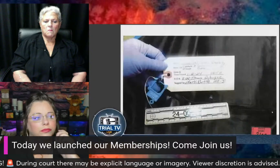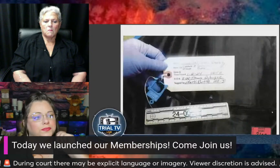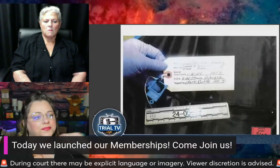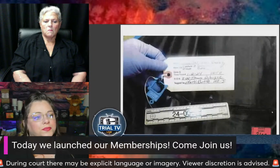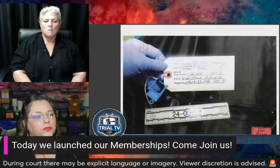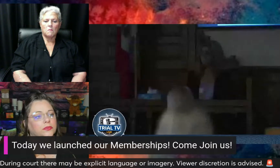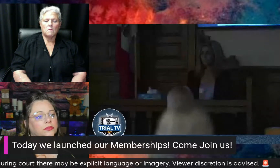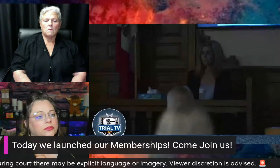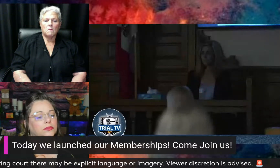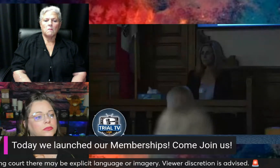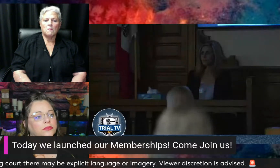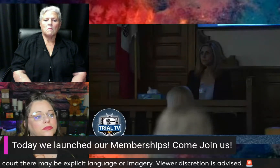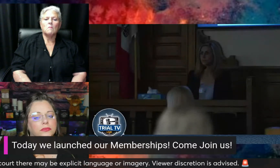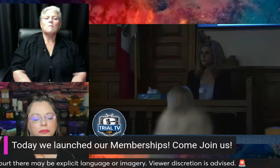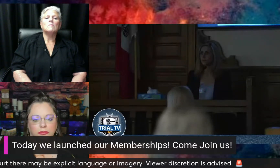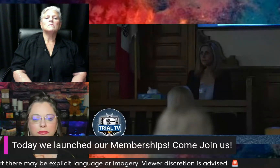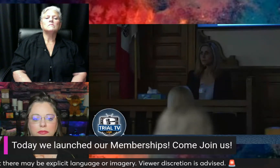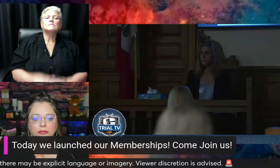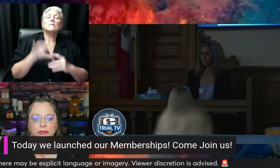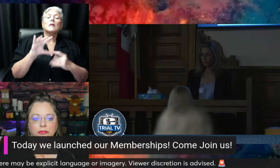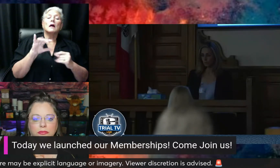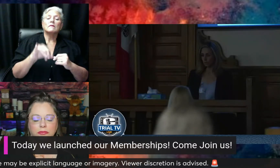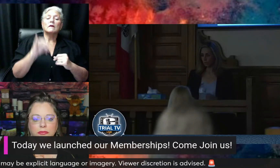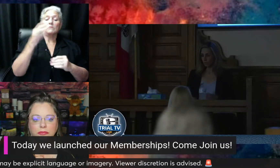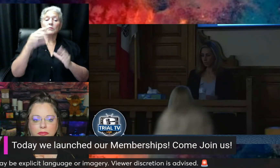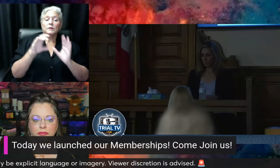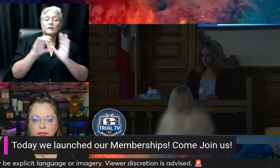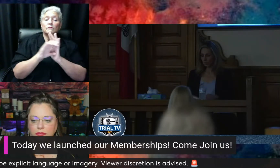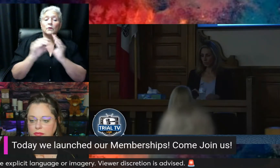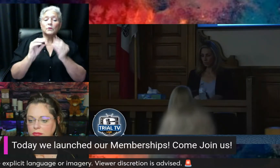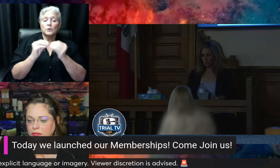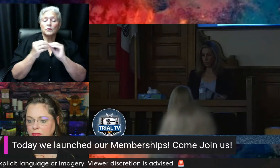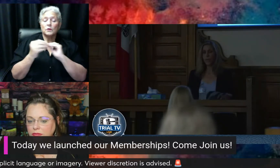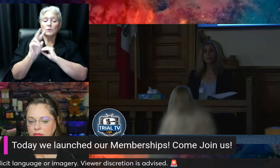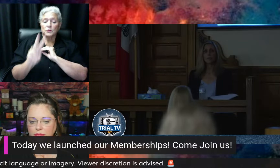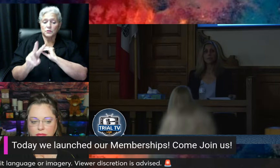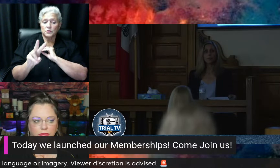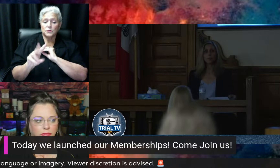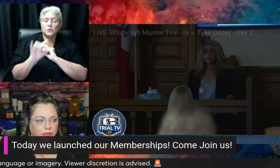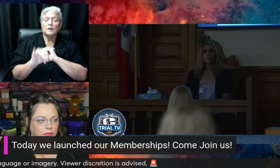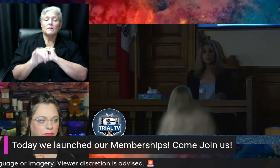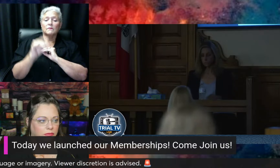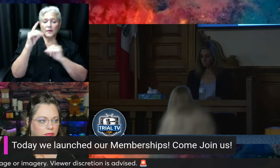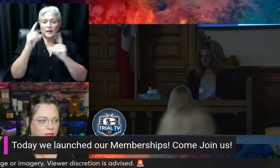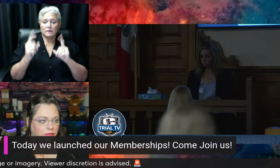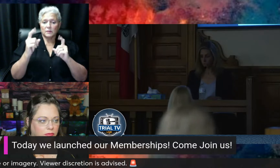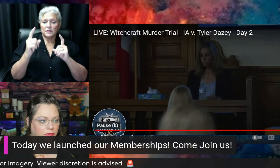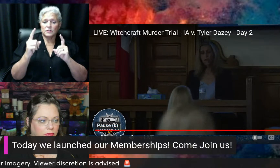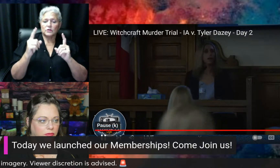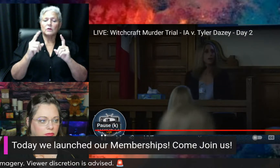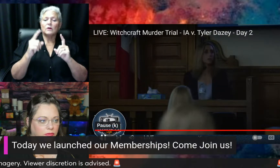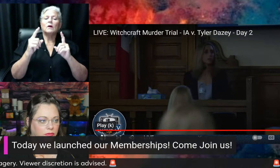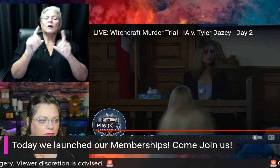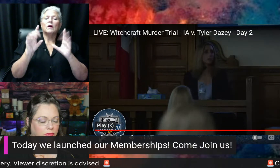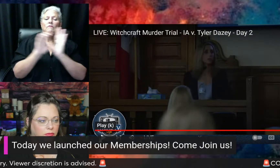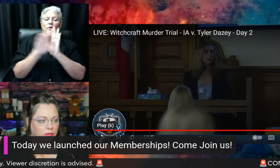Back at the scene. And that would be photo number 2, that photograph? And then photo number